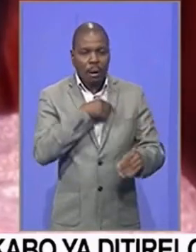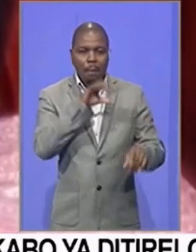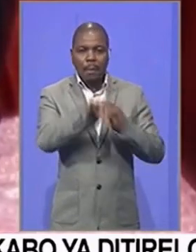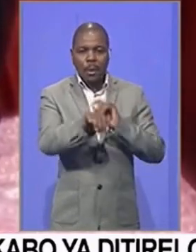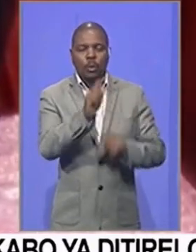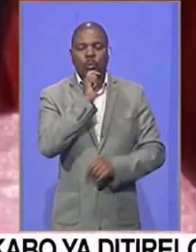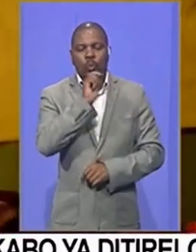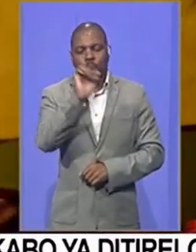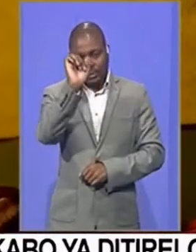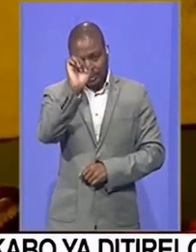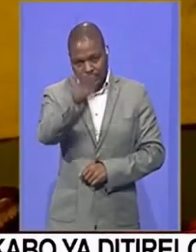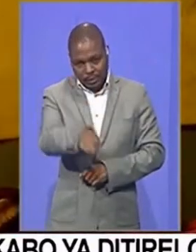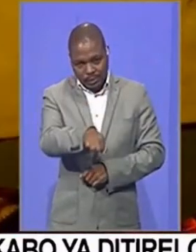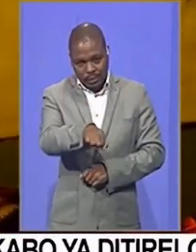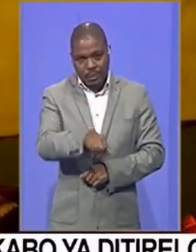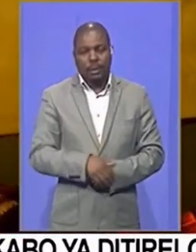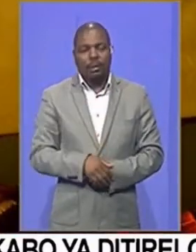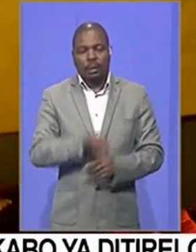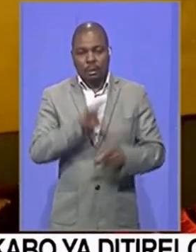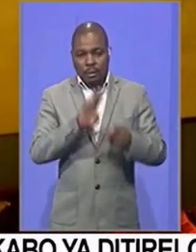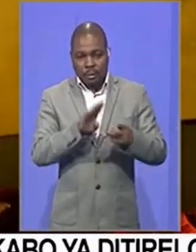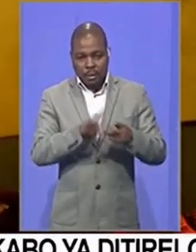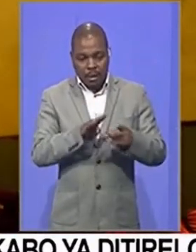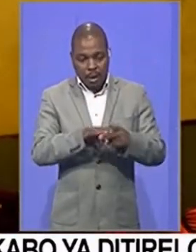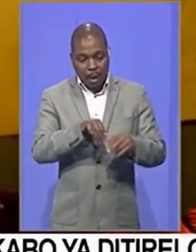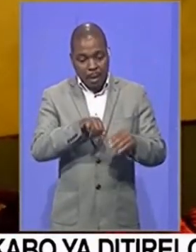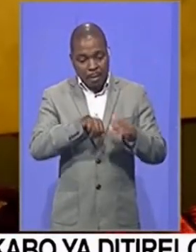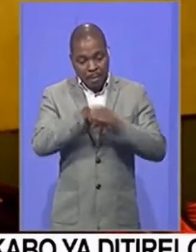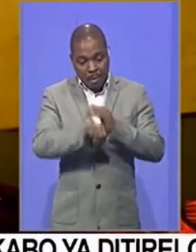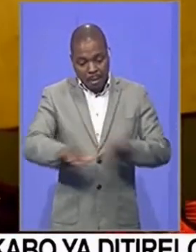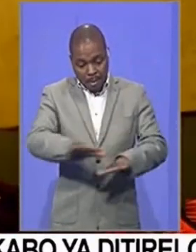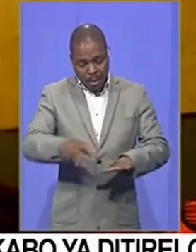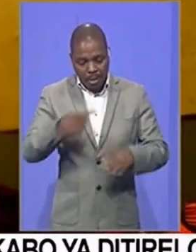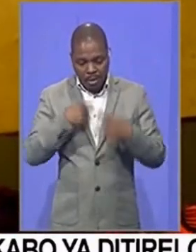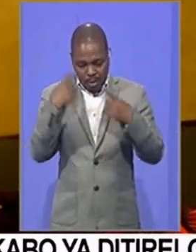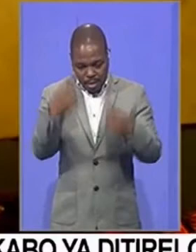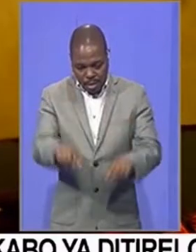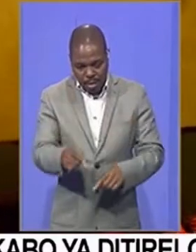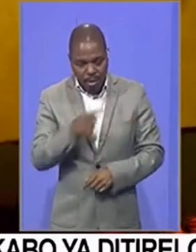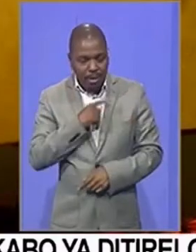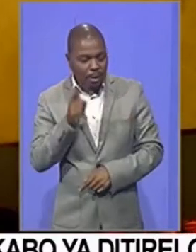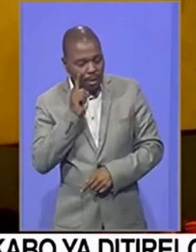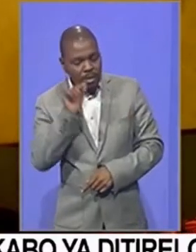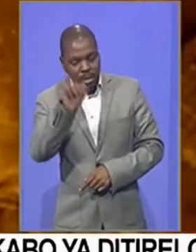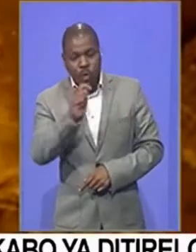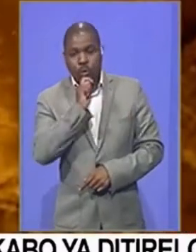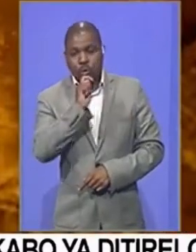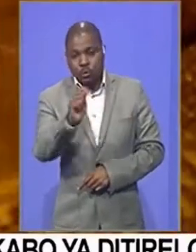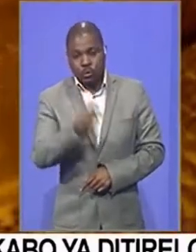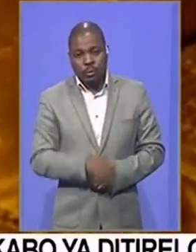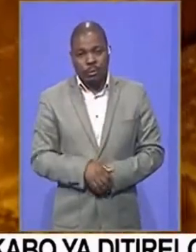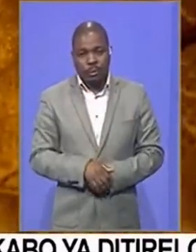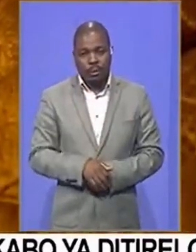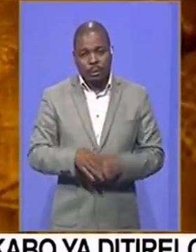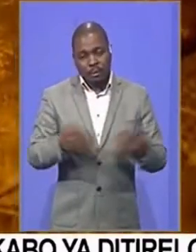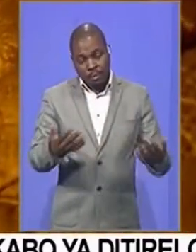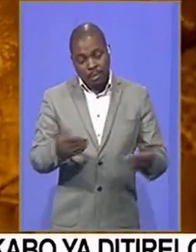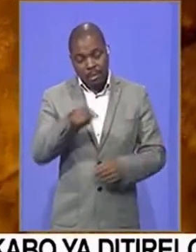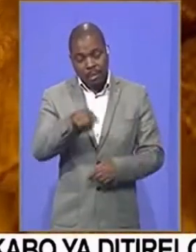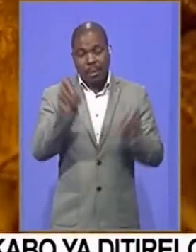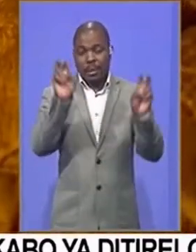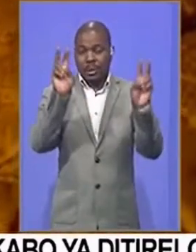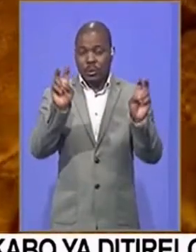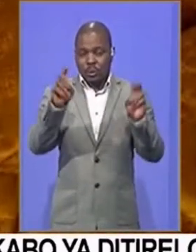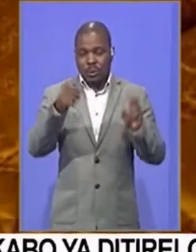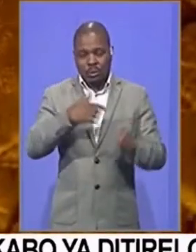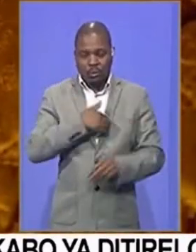ke nnete ra ba ra ya le gana mo wediegileng ke nnete ra khumana le nnete jalo tabe o ile a khumana ile re a